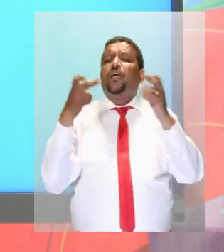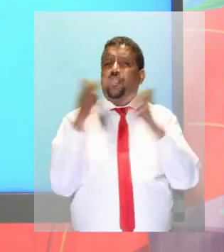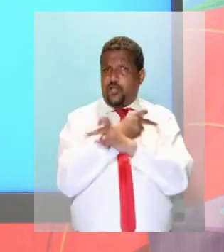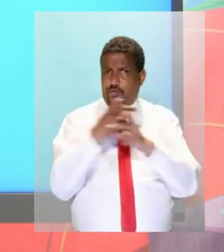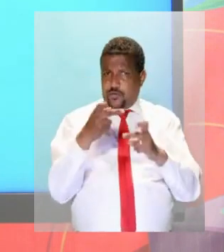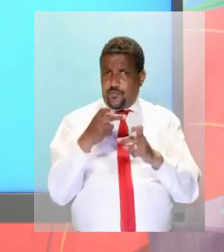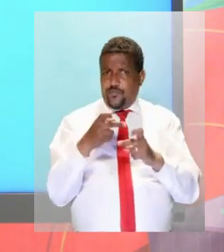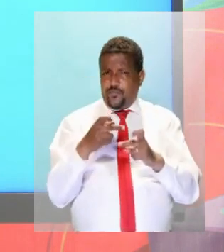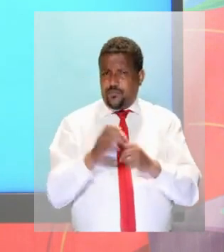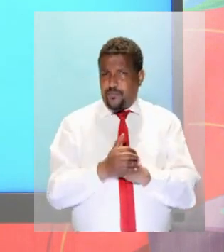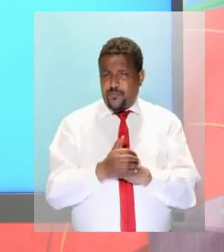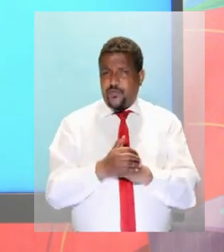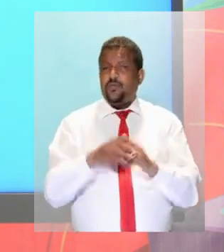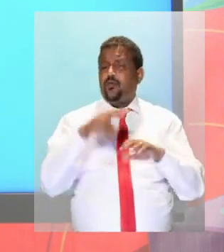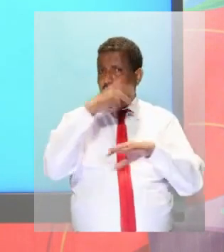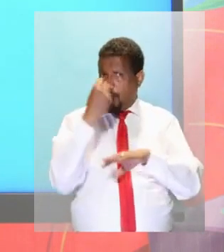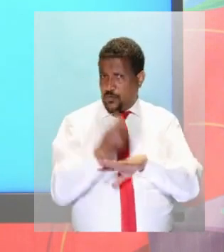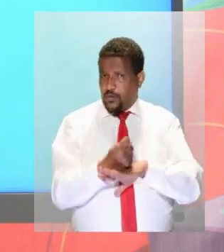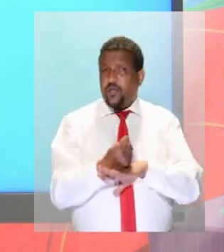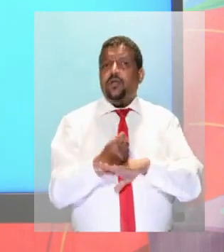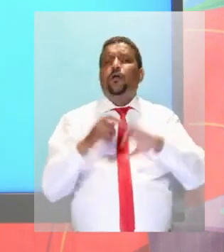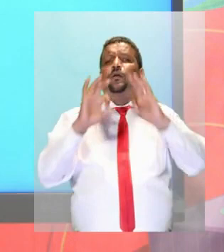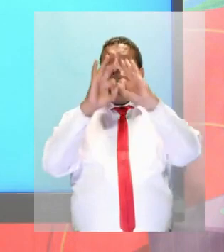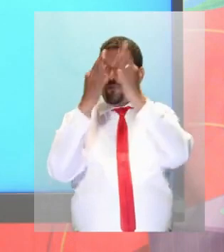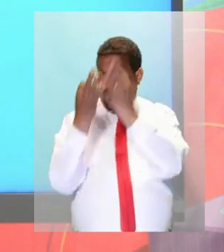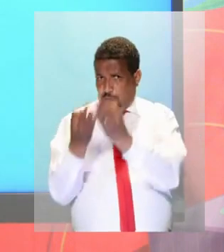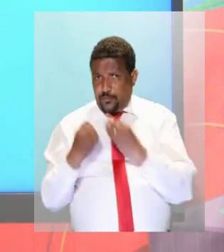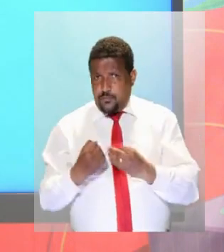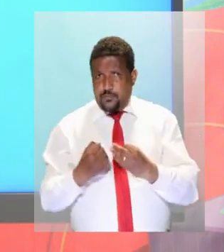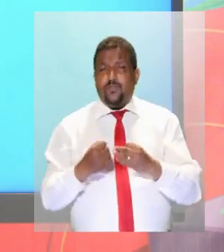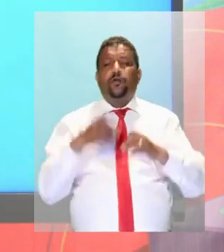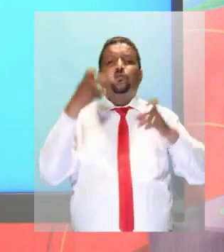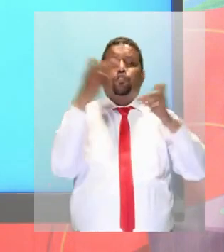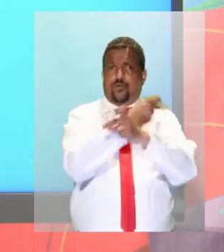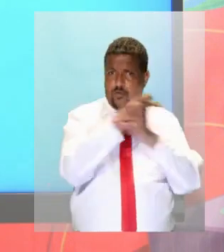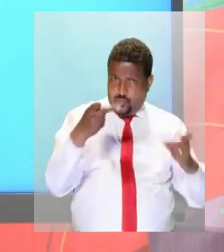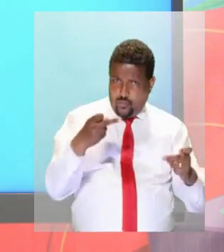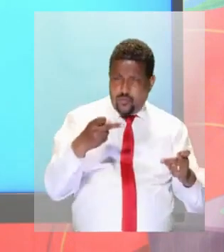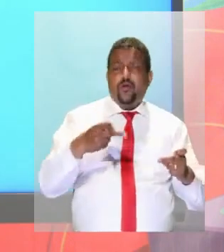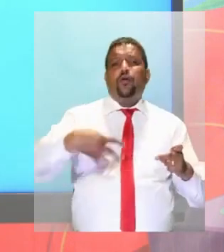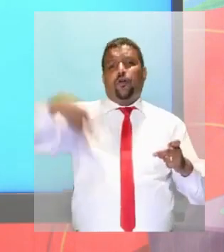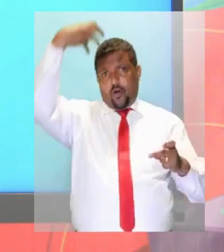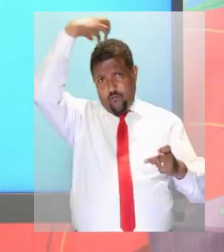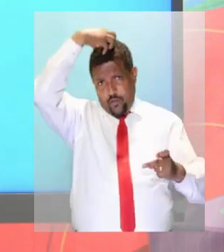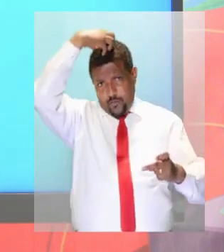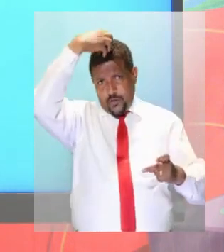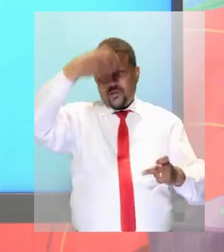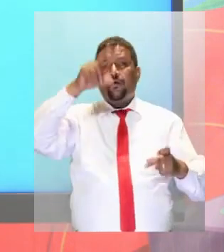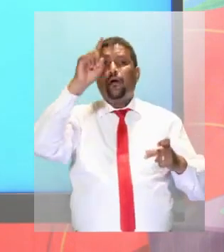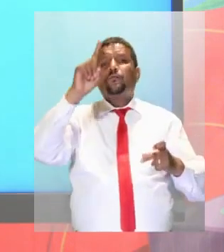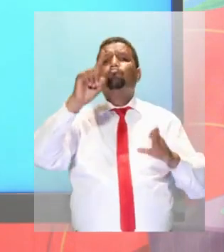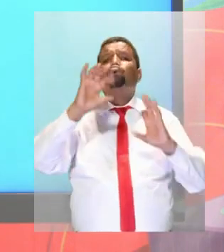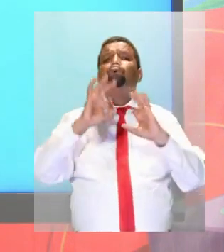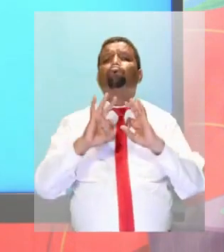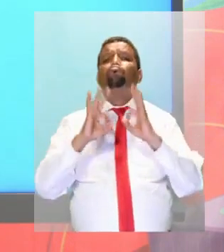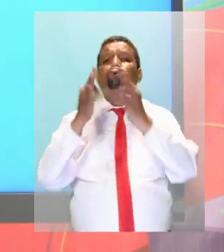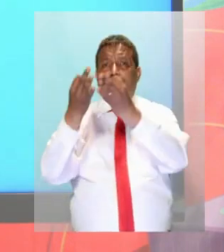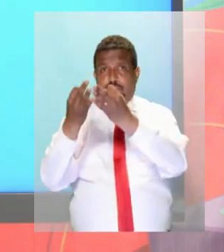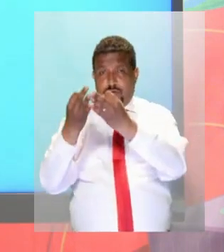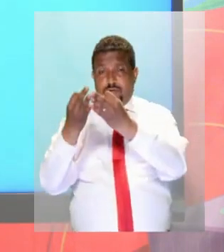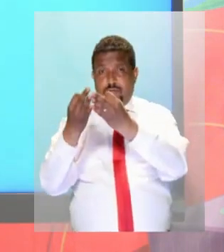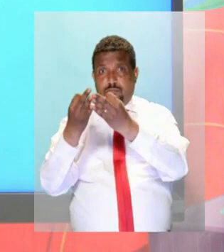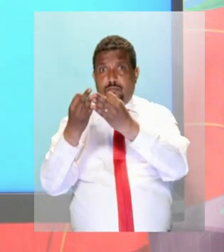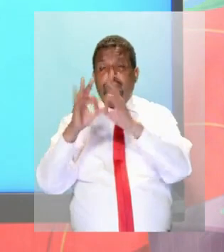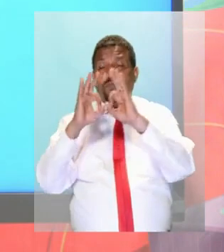households, firms, and government. Households are the one who live in one roof and make a